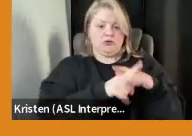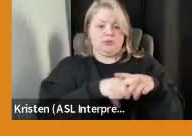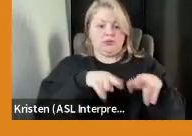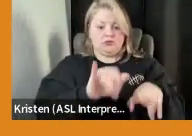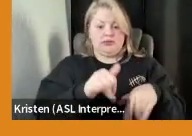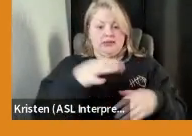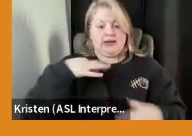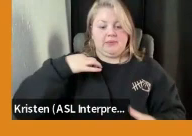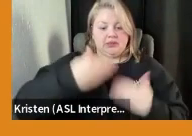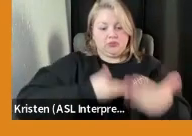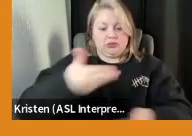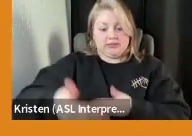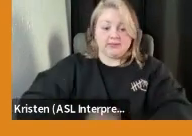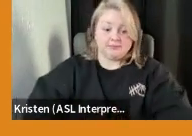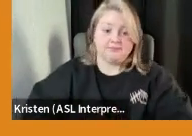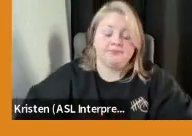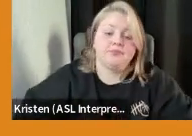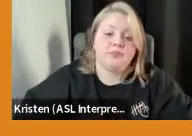application.